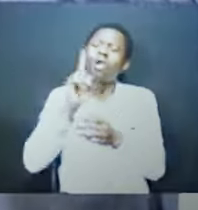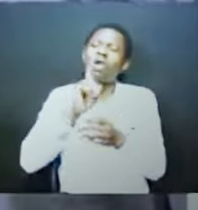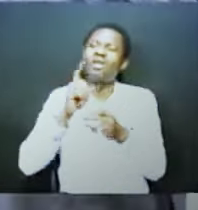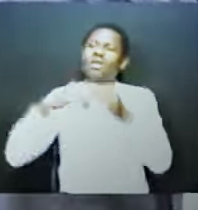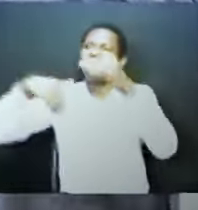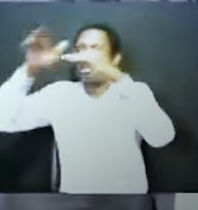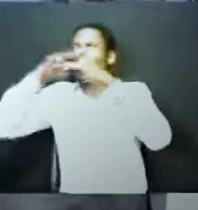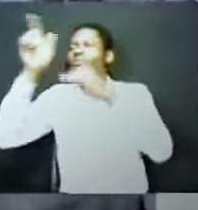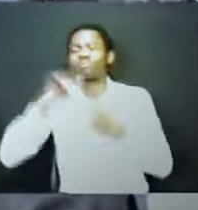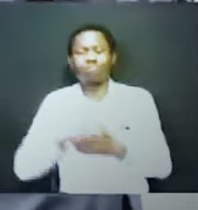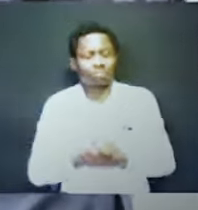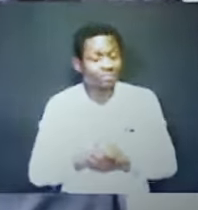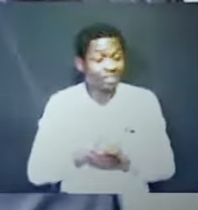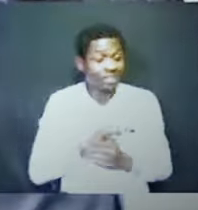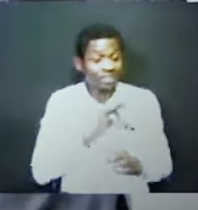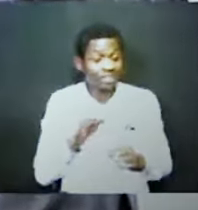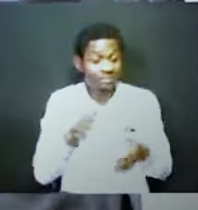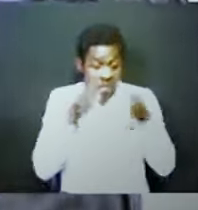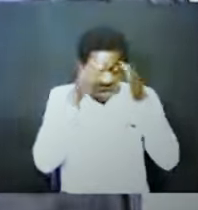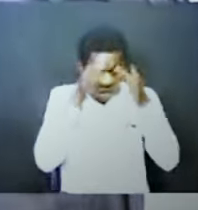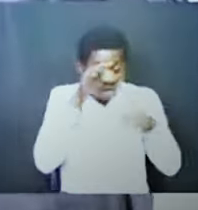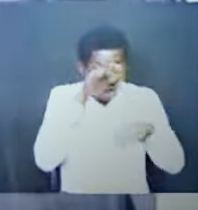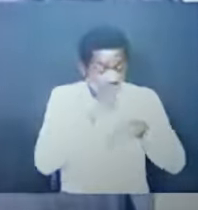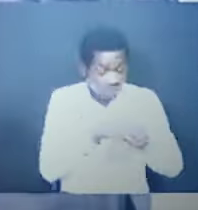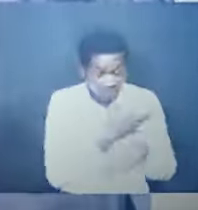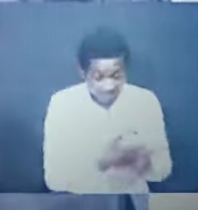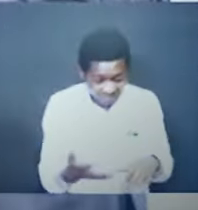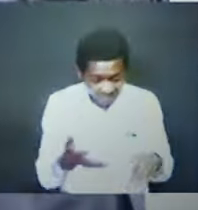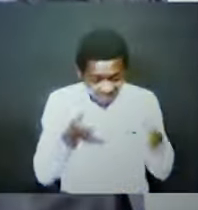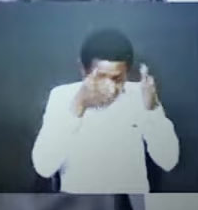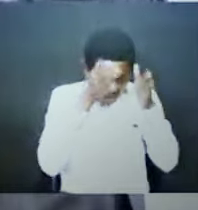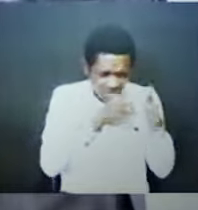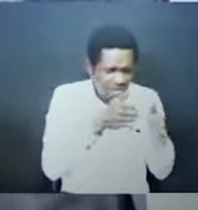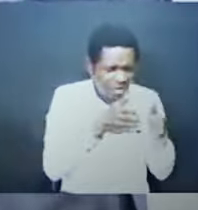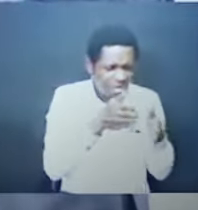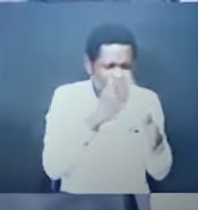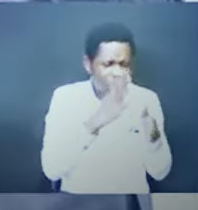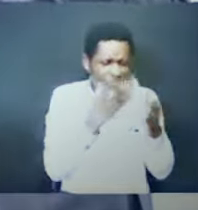shouldn't be bogged down because of earthly things.